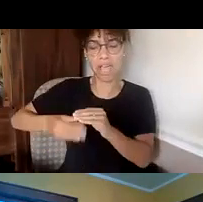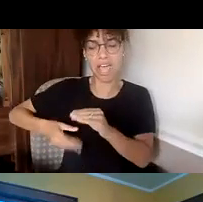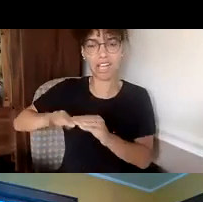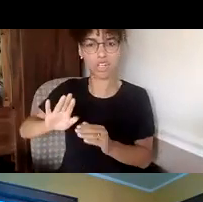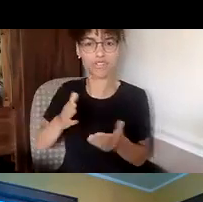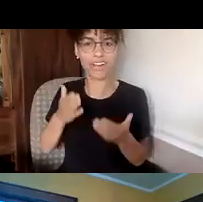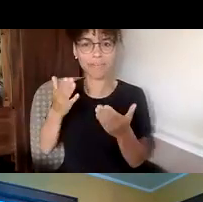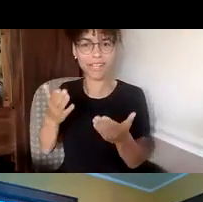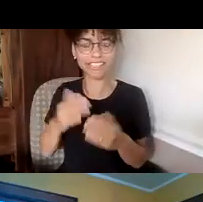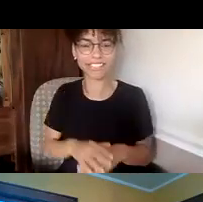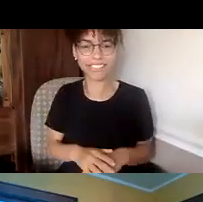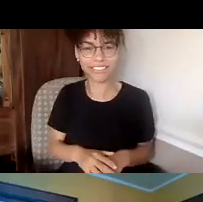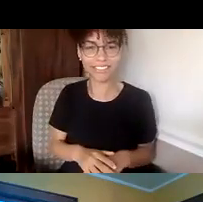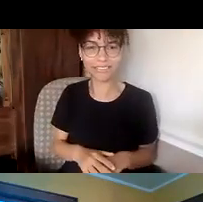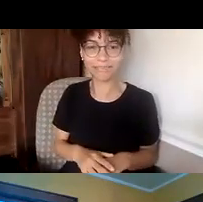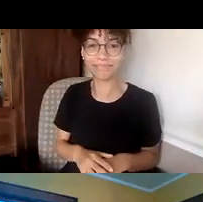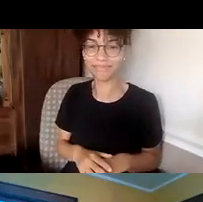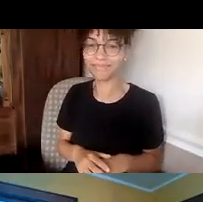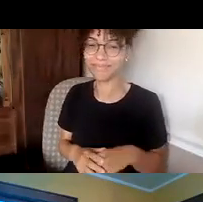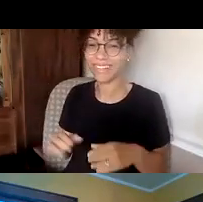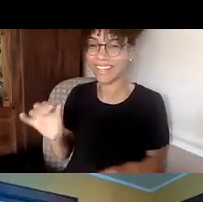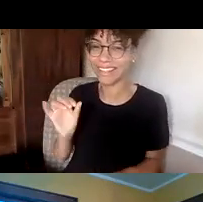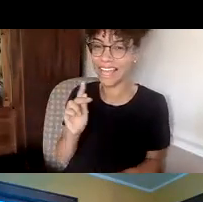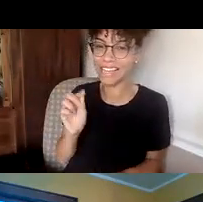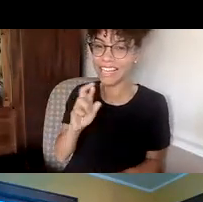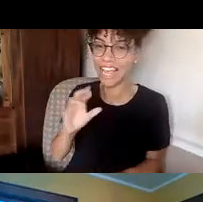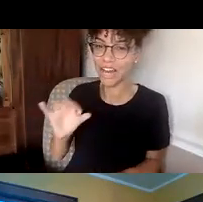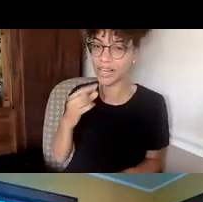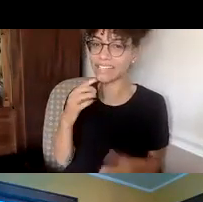myself. Yeah, and just to add on to a little bit what Kerry was saying at the end,